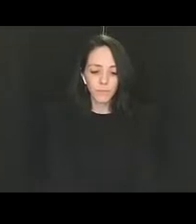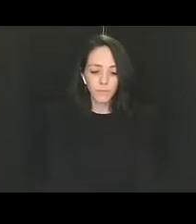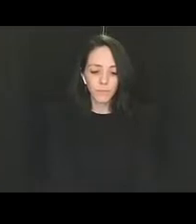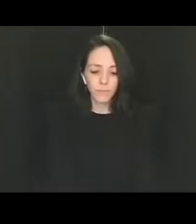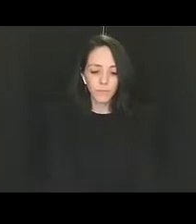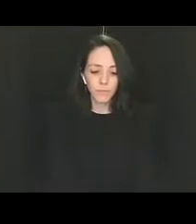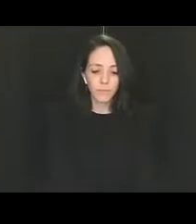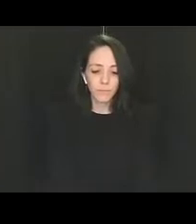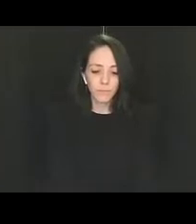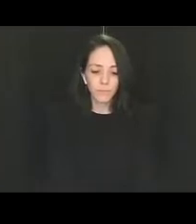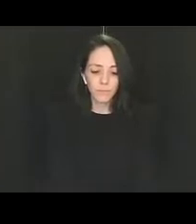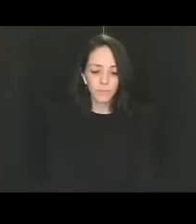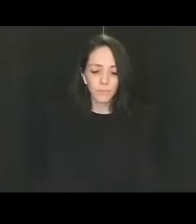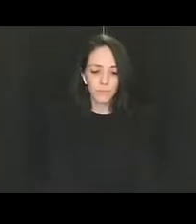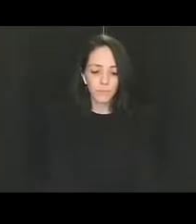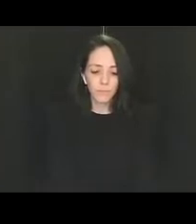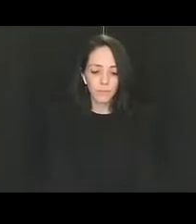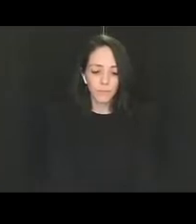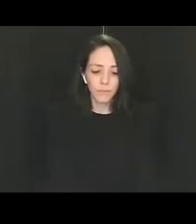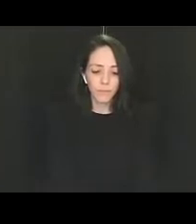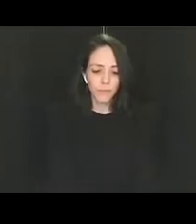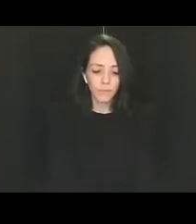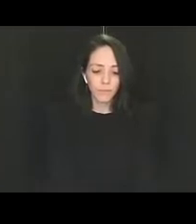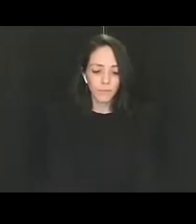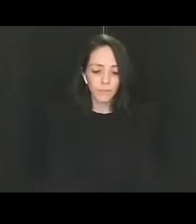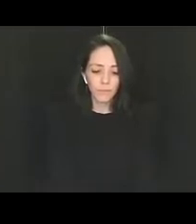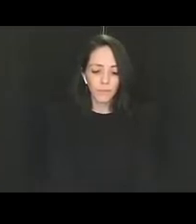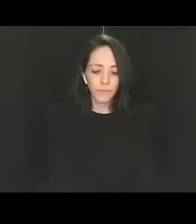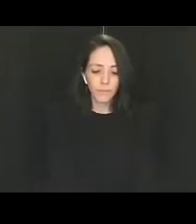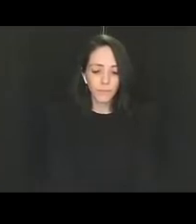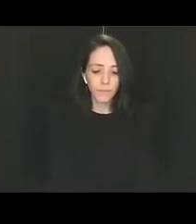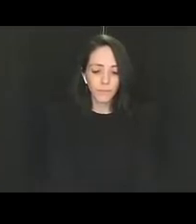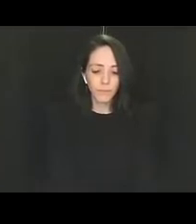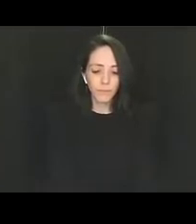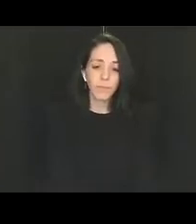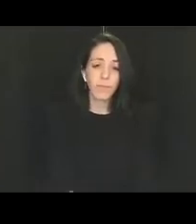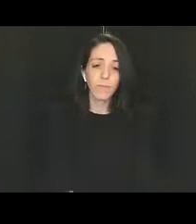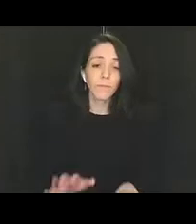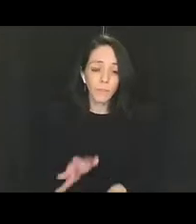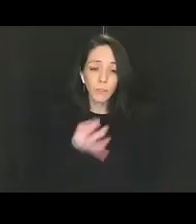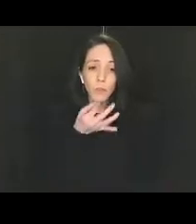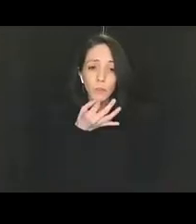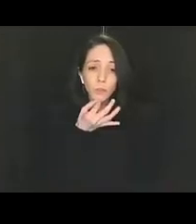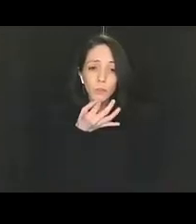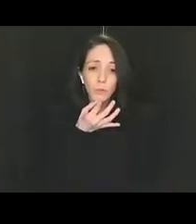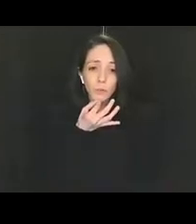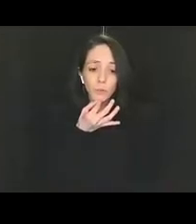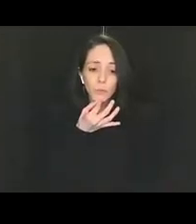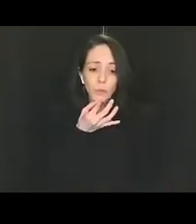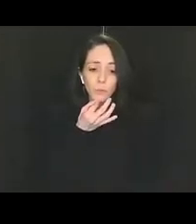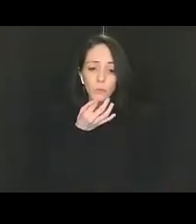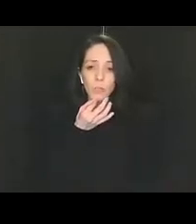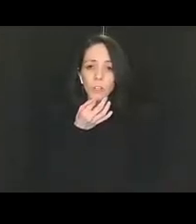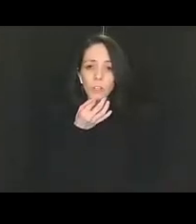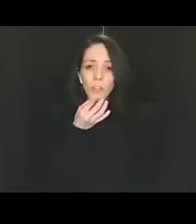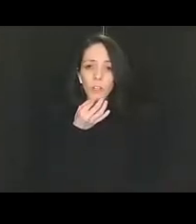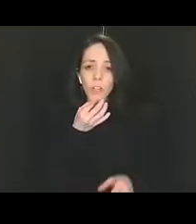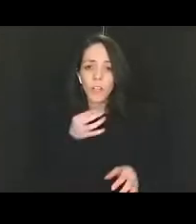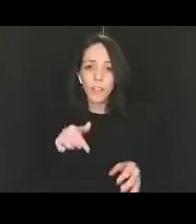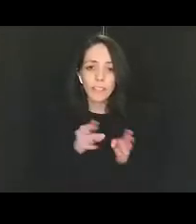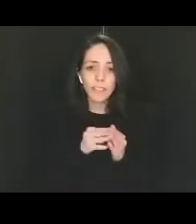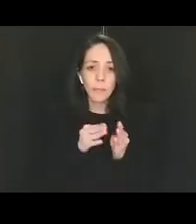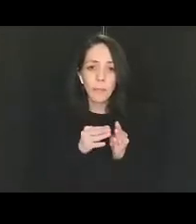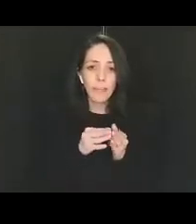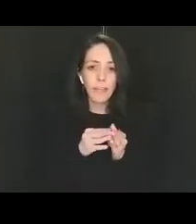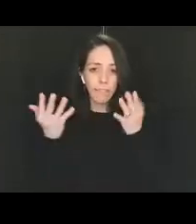I was just going to note that the first breakout session closes at 7, and then the second one, we'll